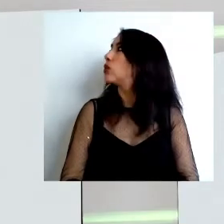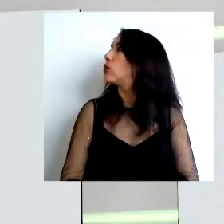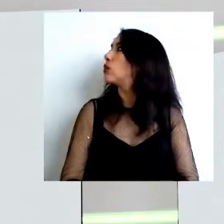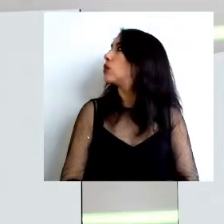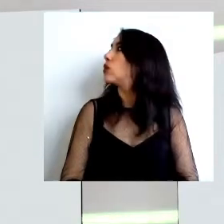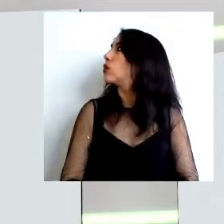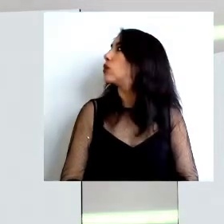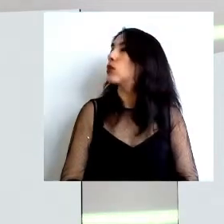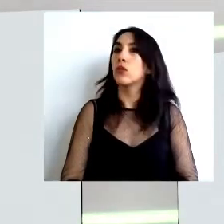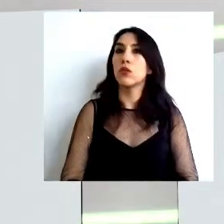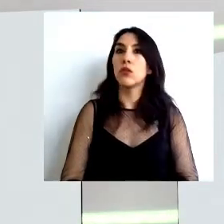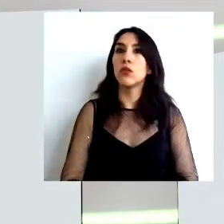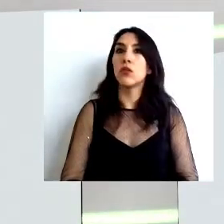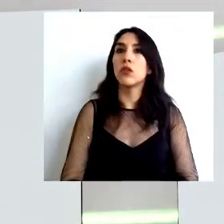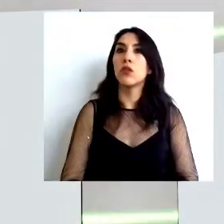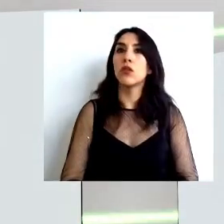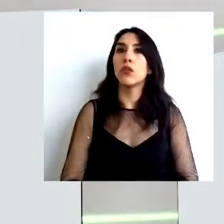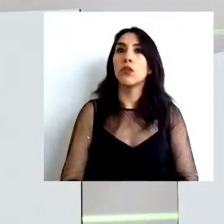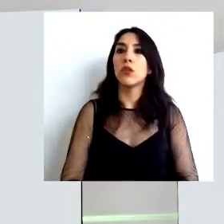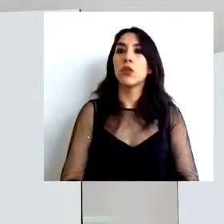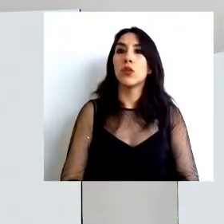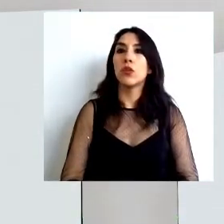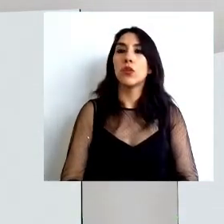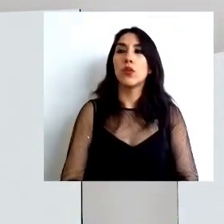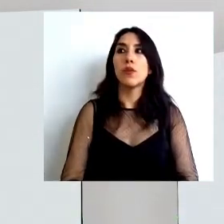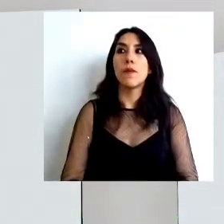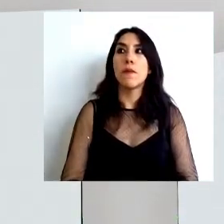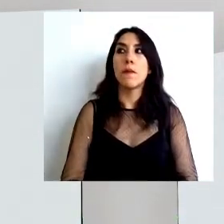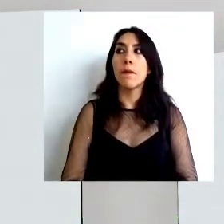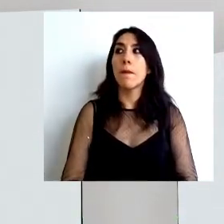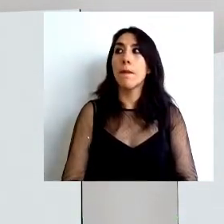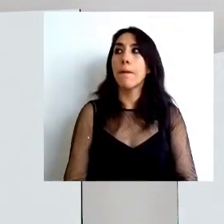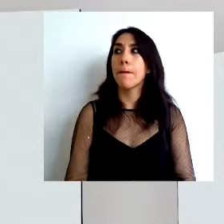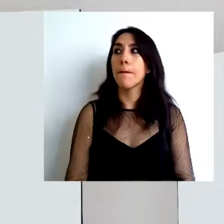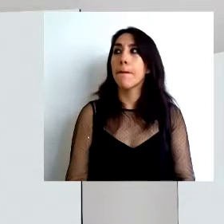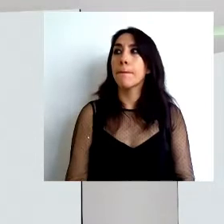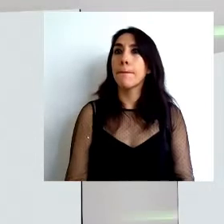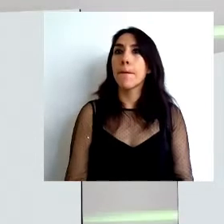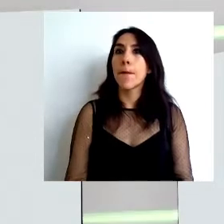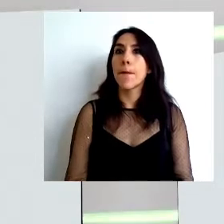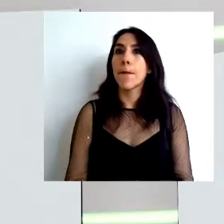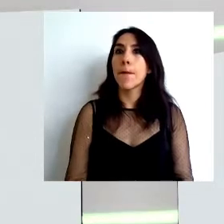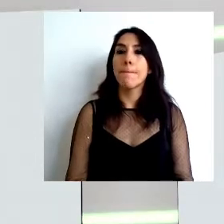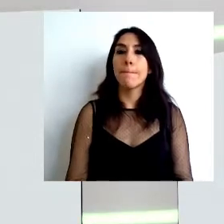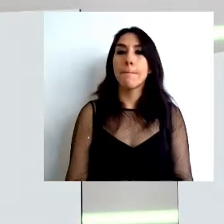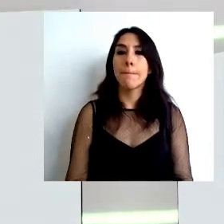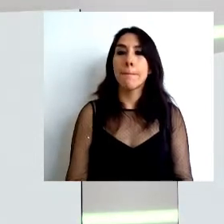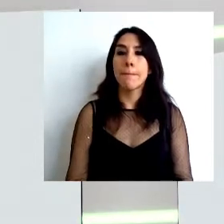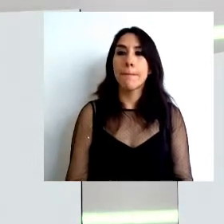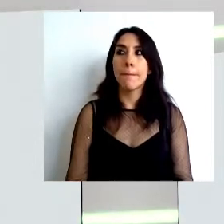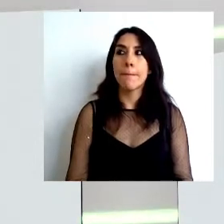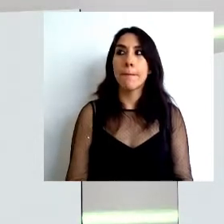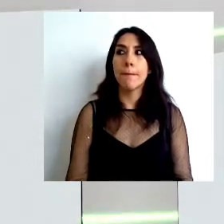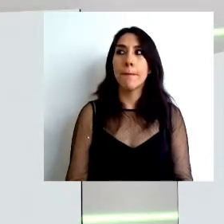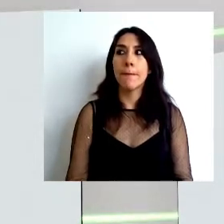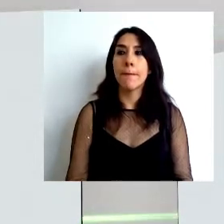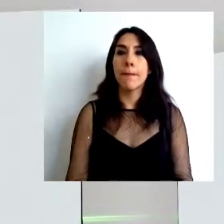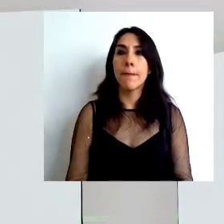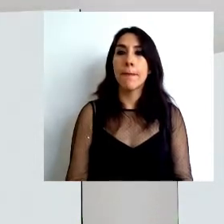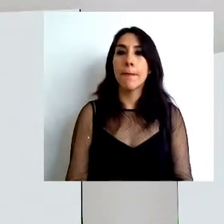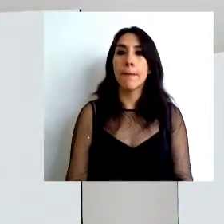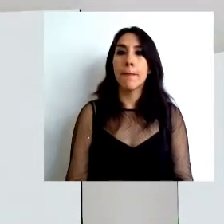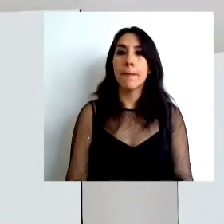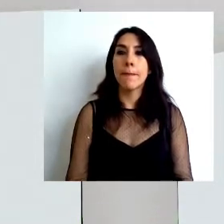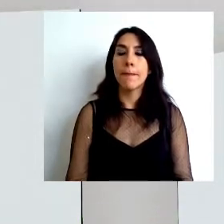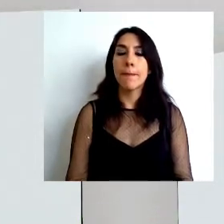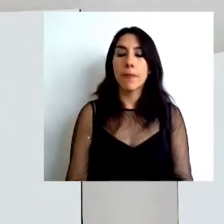interpreter to make sure you can visualize him or her all the time. For those